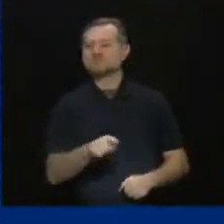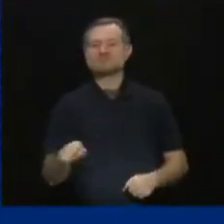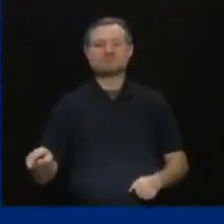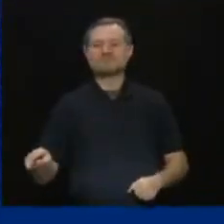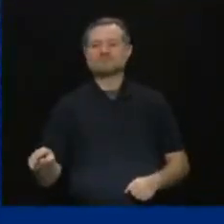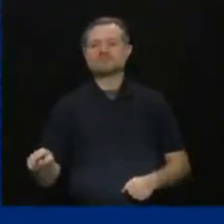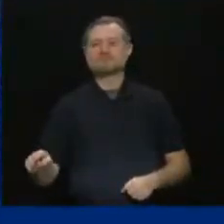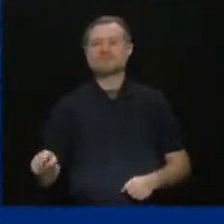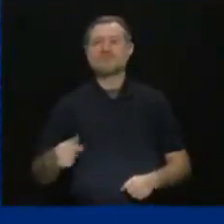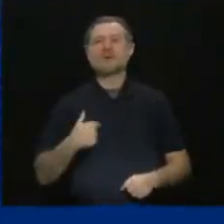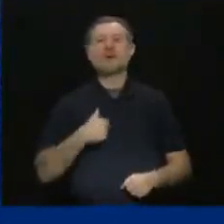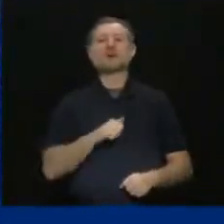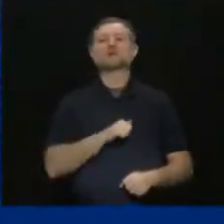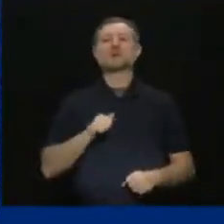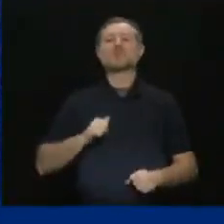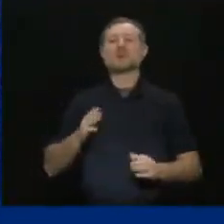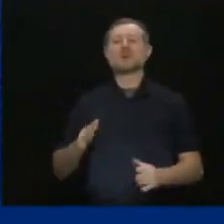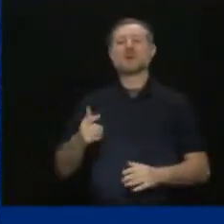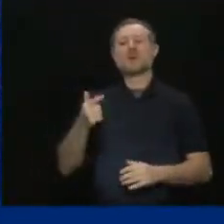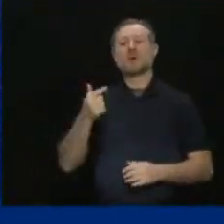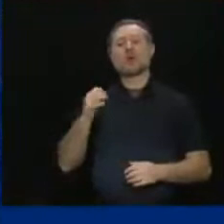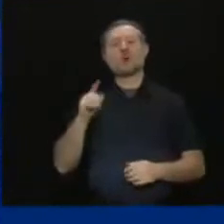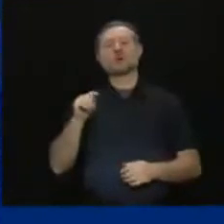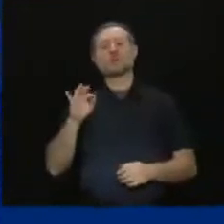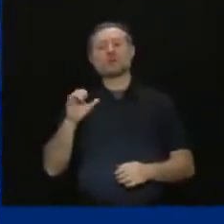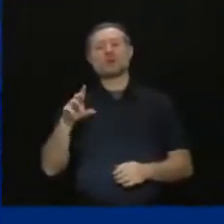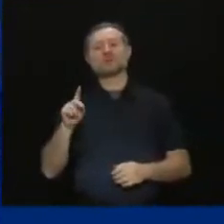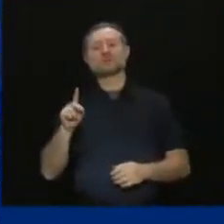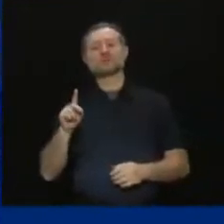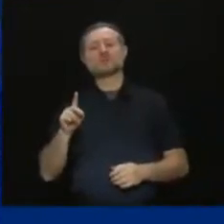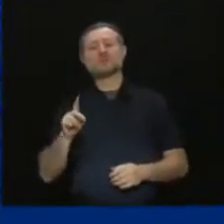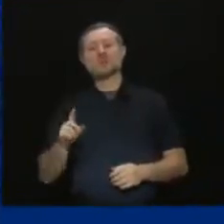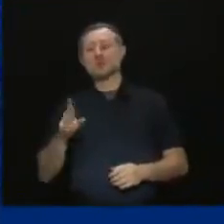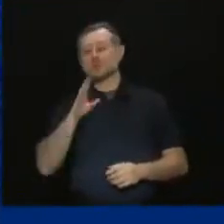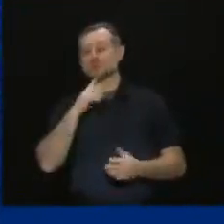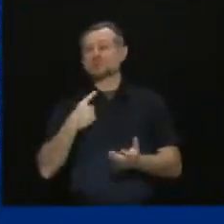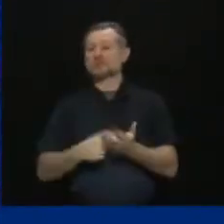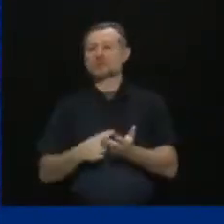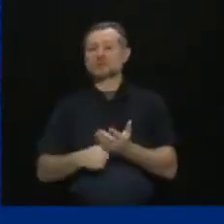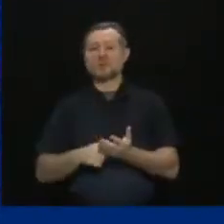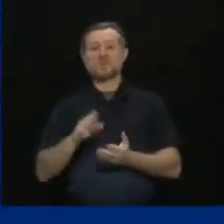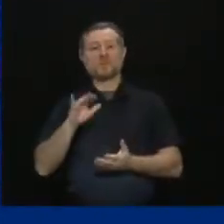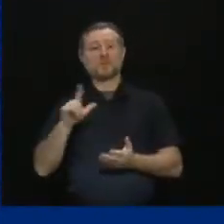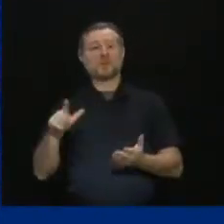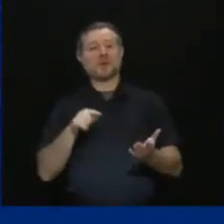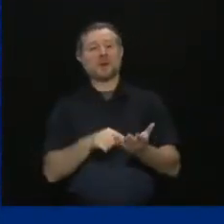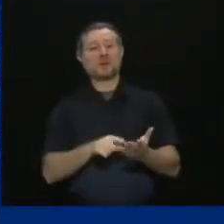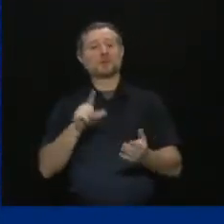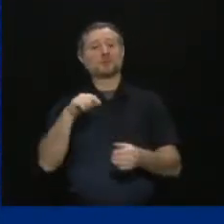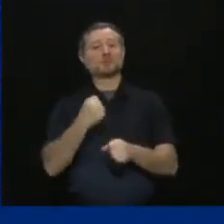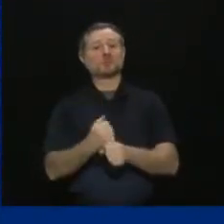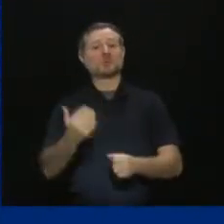Assemblyman Gottfried, you talked about 20 years ago the bill, but that fight started in the 90s.